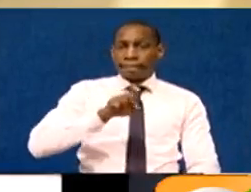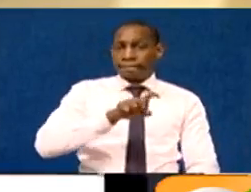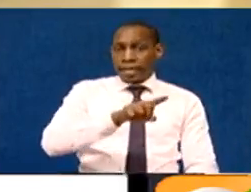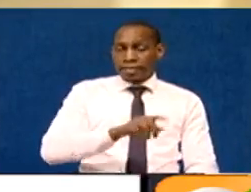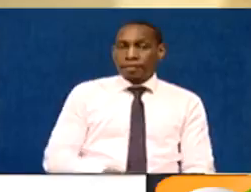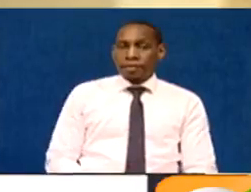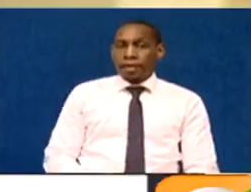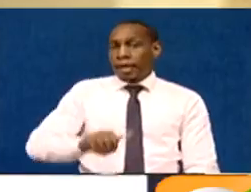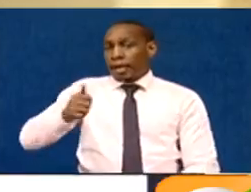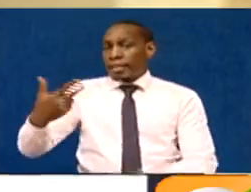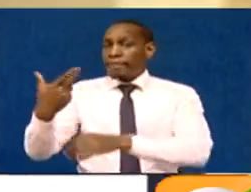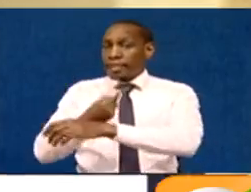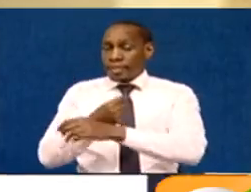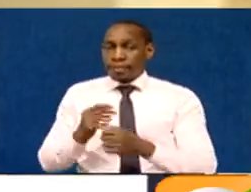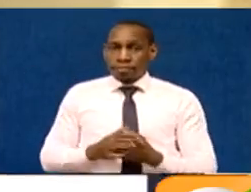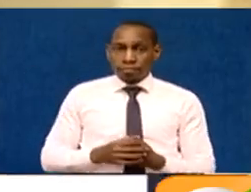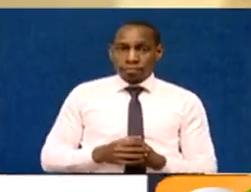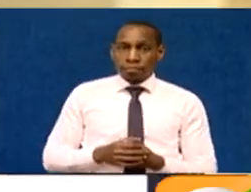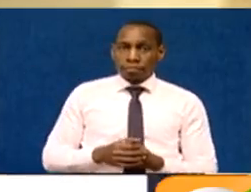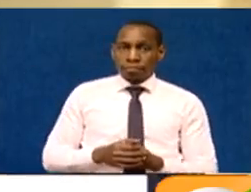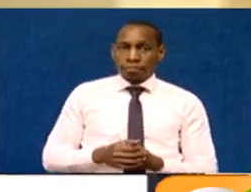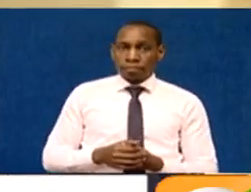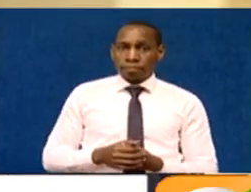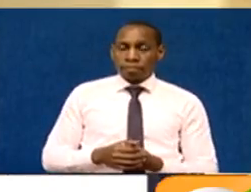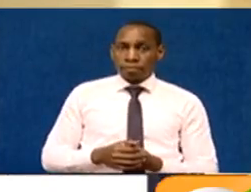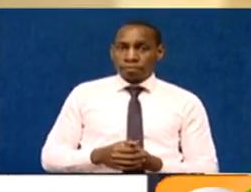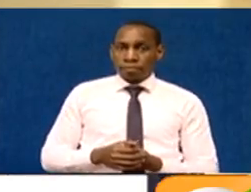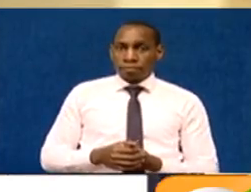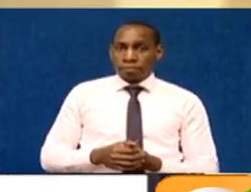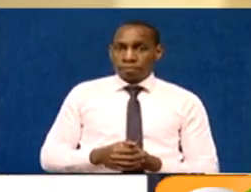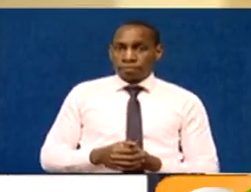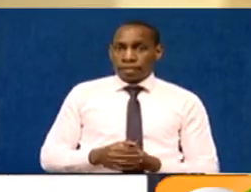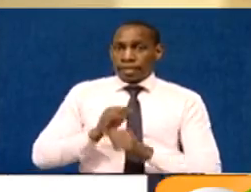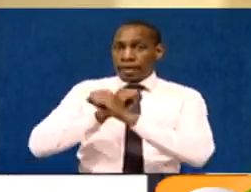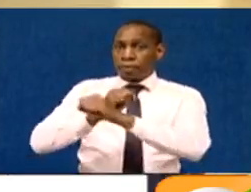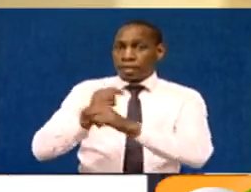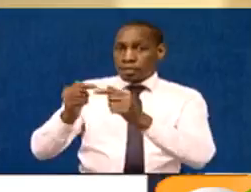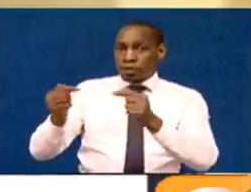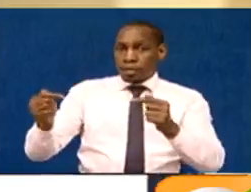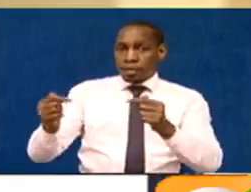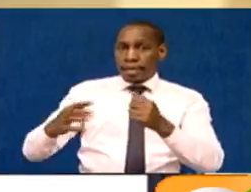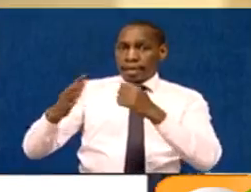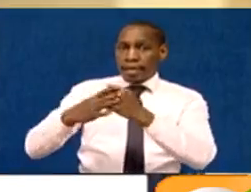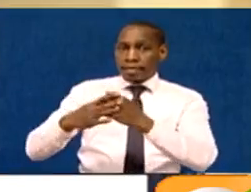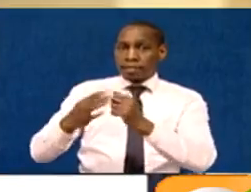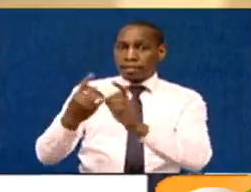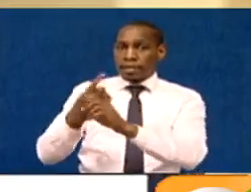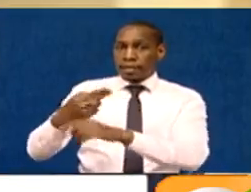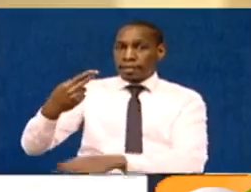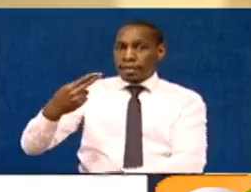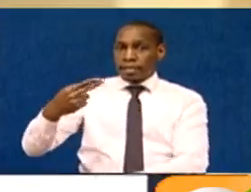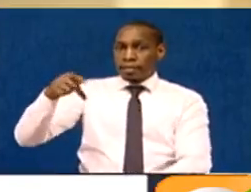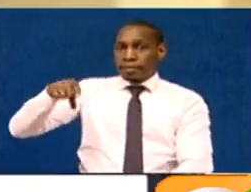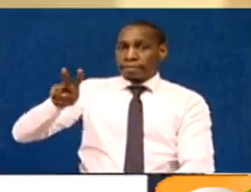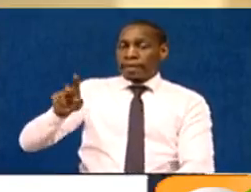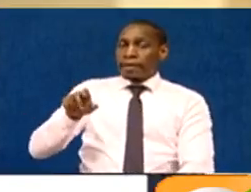virus. And the other one is what we call Gardasil, and it's protective against 9 types of the HPV